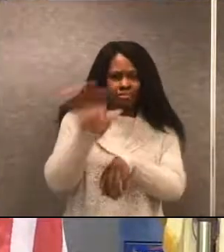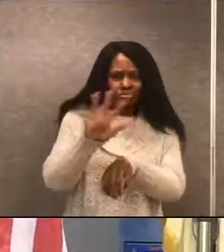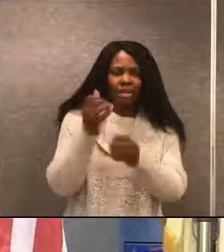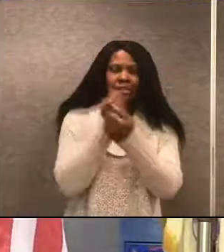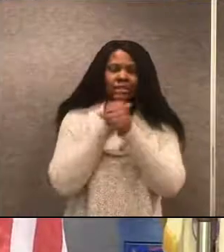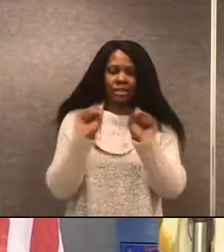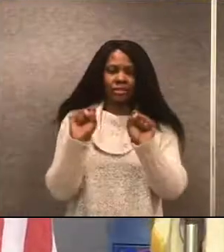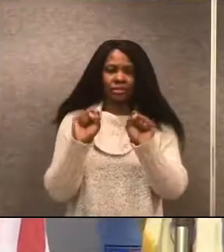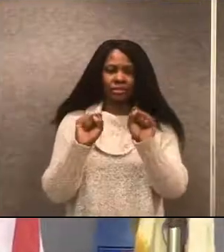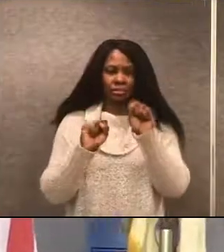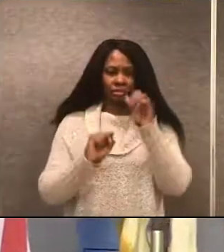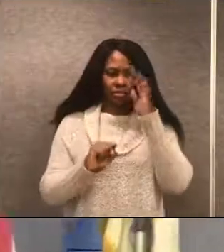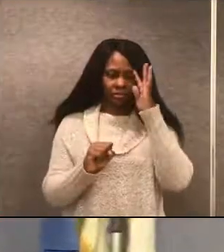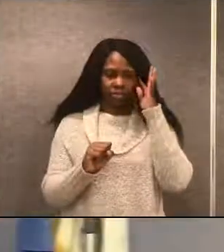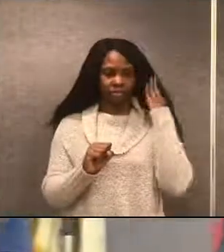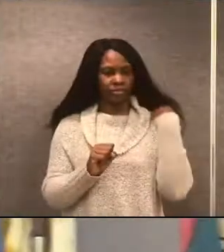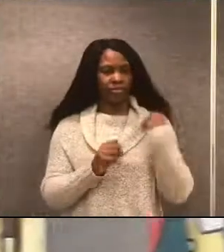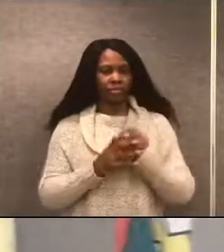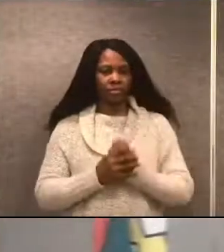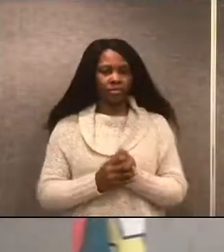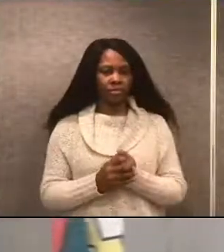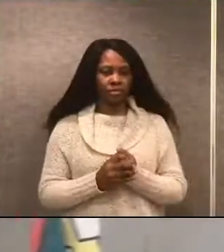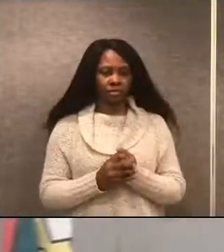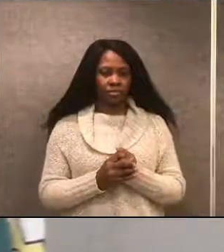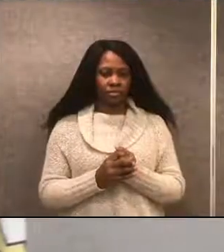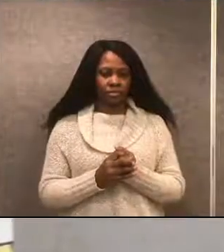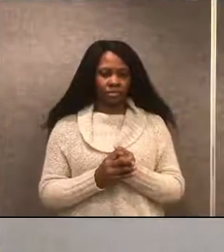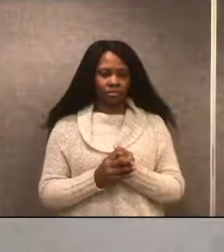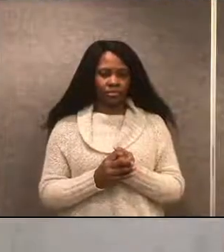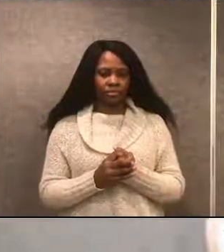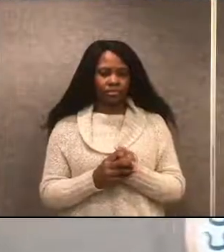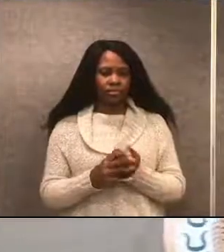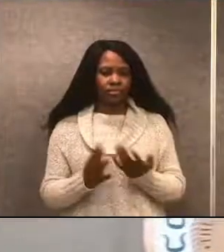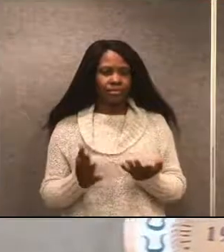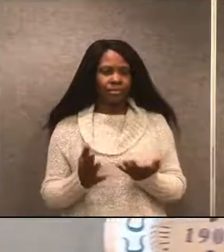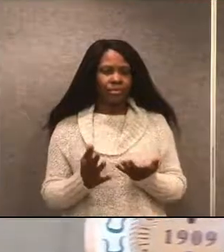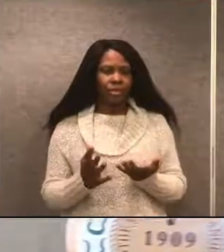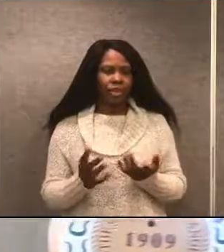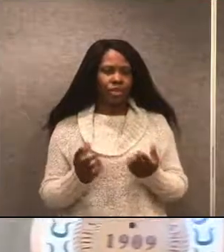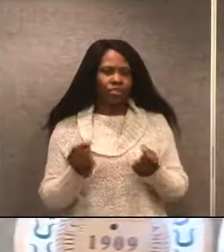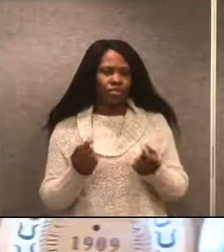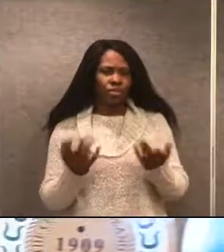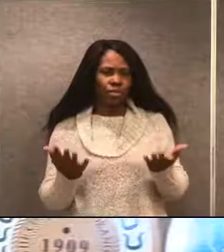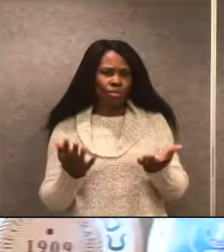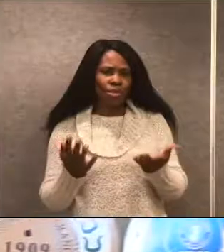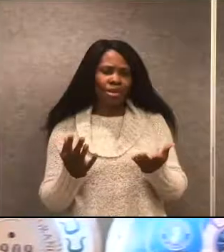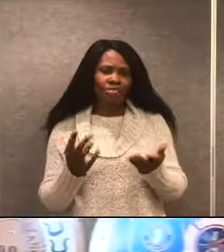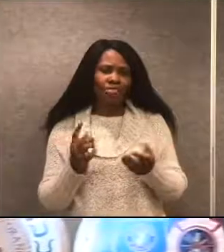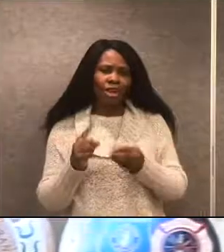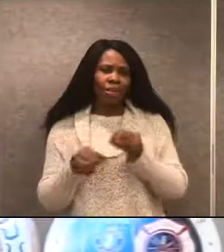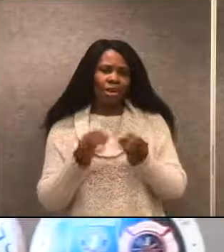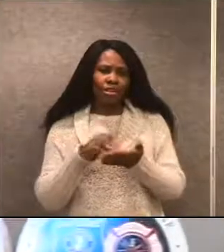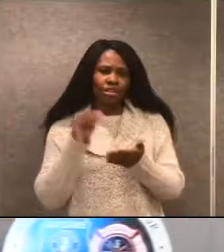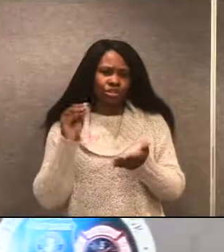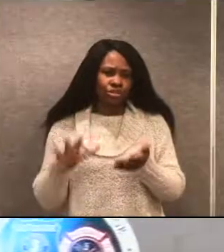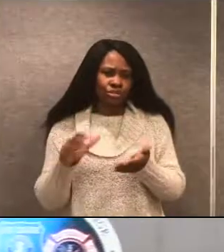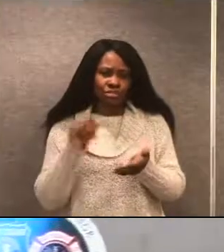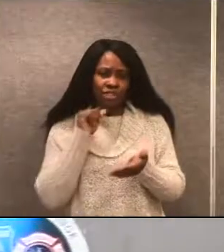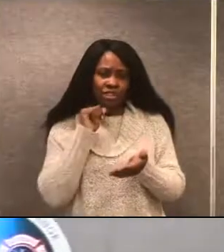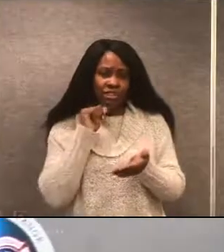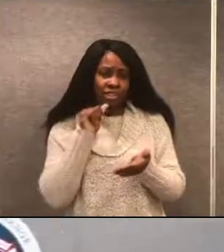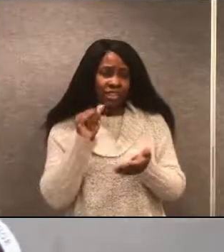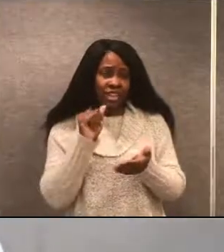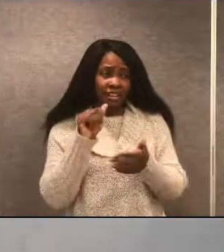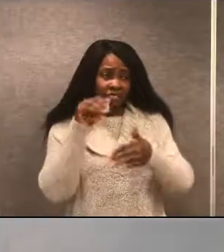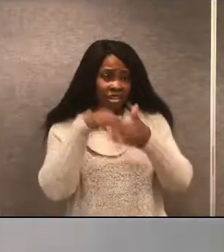me some of those questions, please. Yeah. What is being done about students who have not logged in, the parents have not contacted or